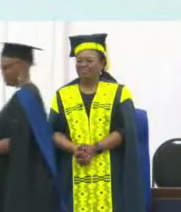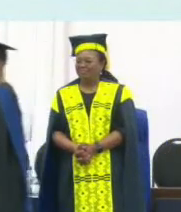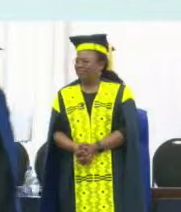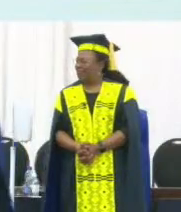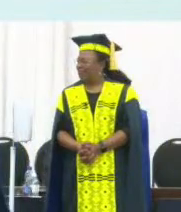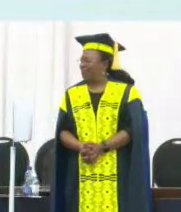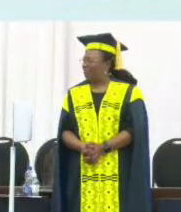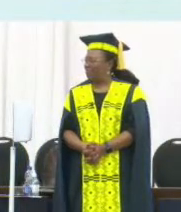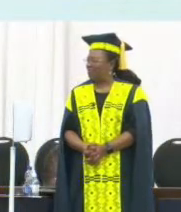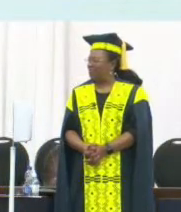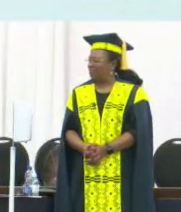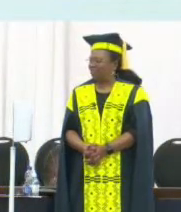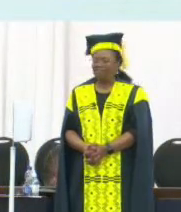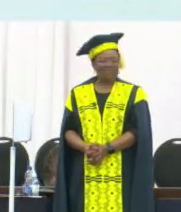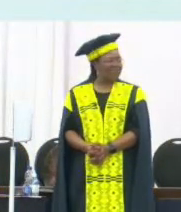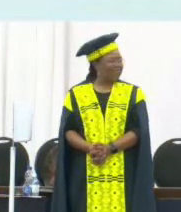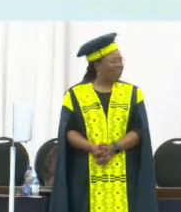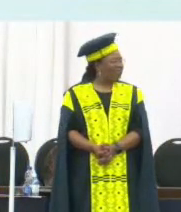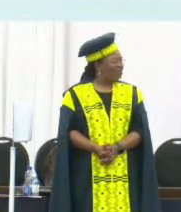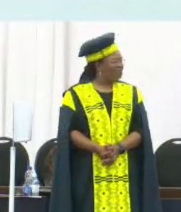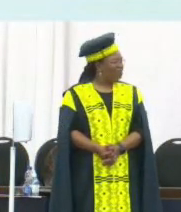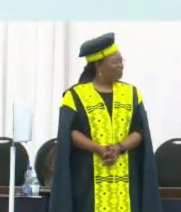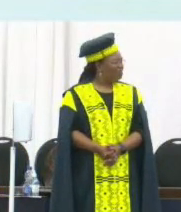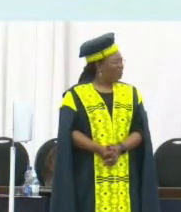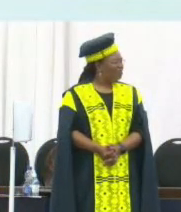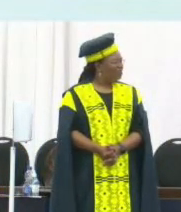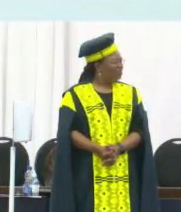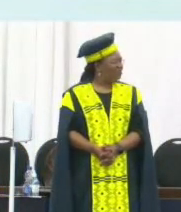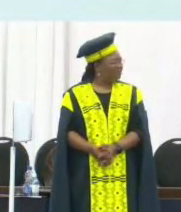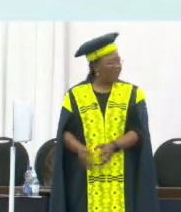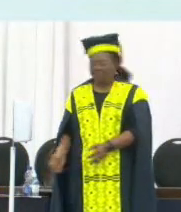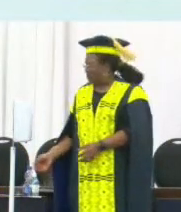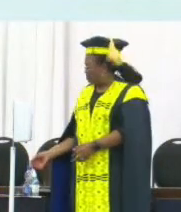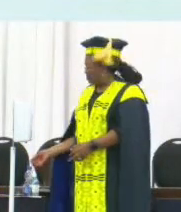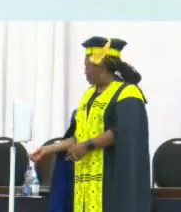Anati Melele.